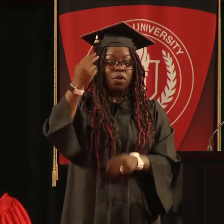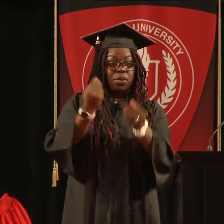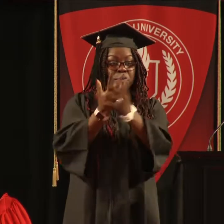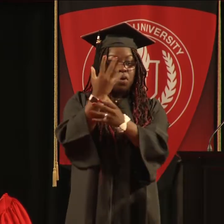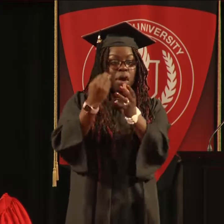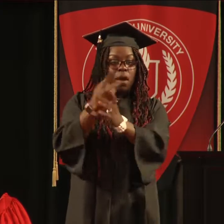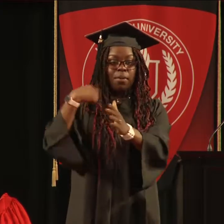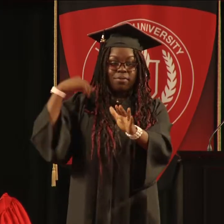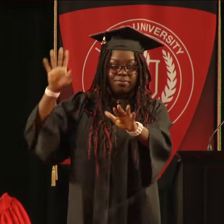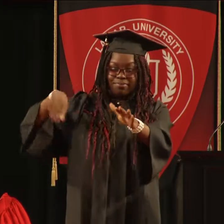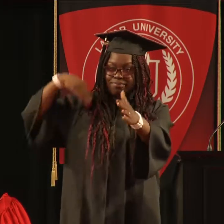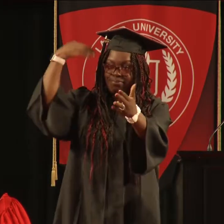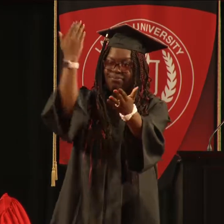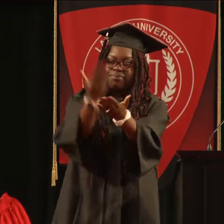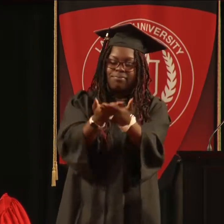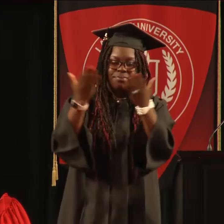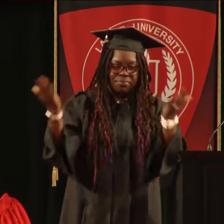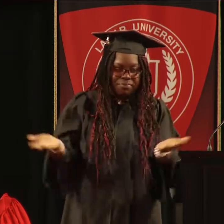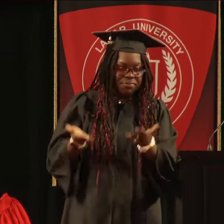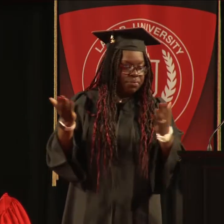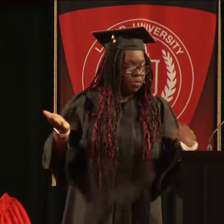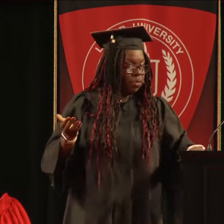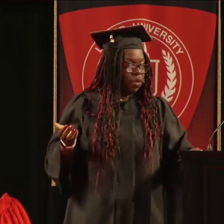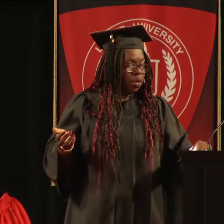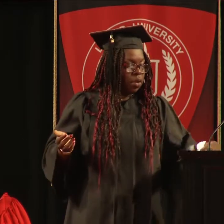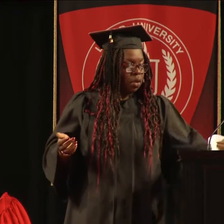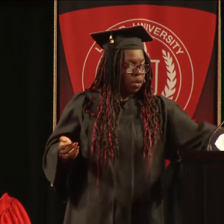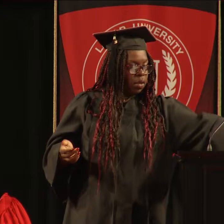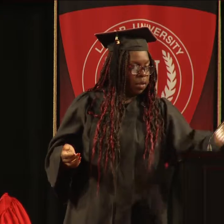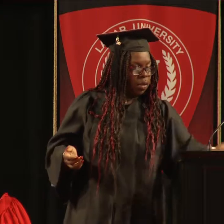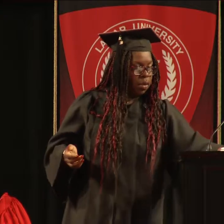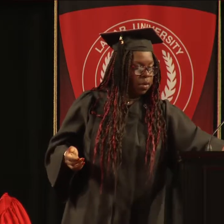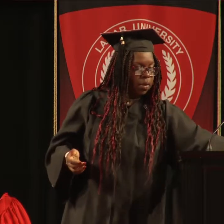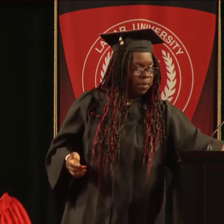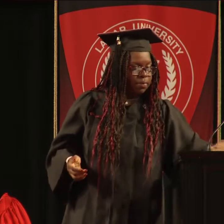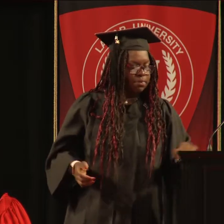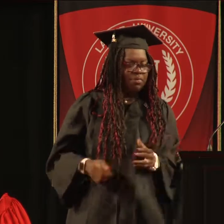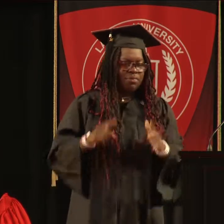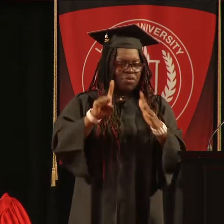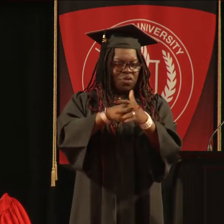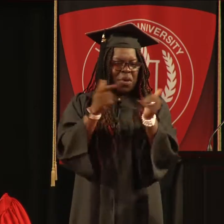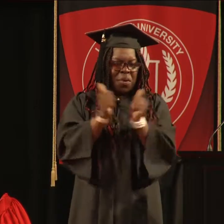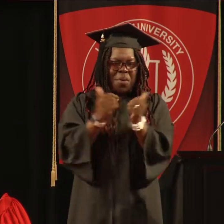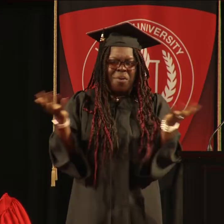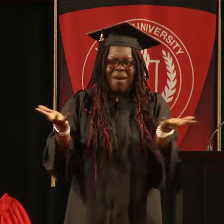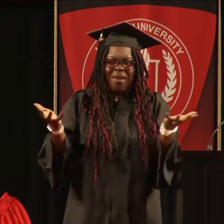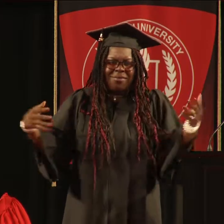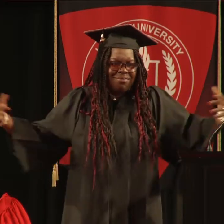In the spring of 2013, when I arrived here,